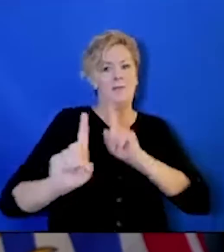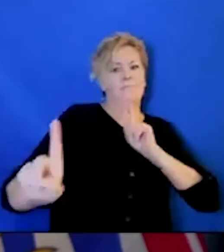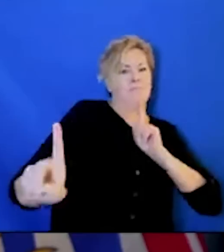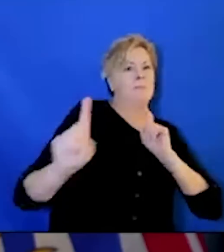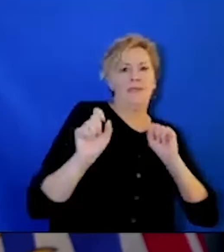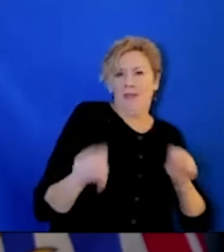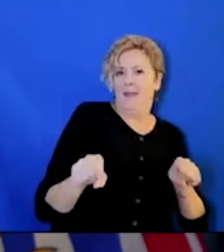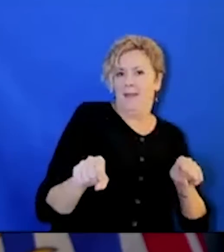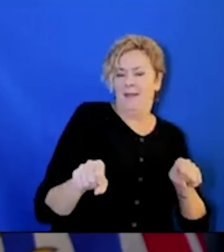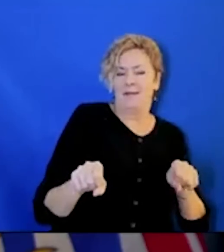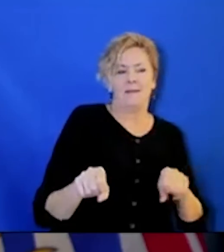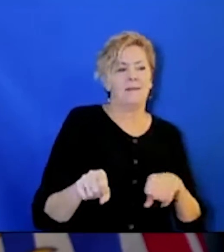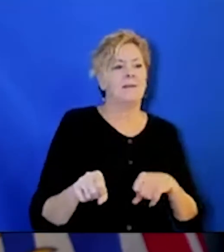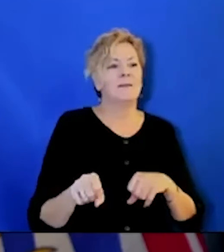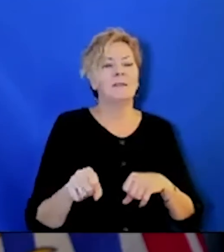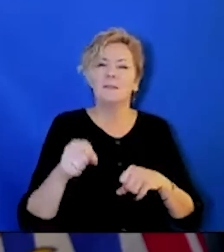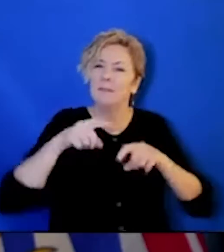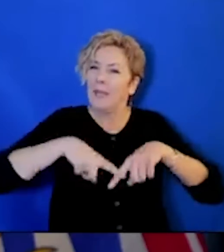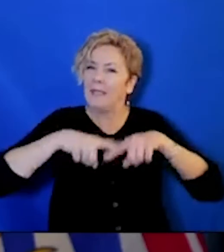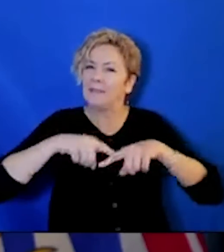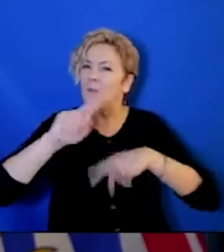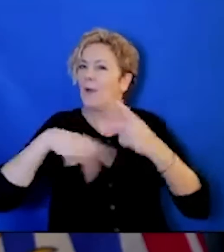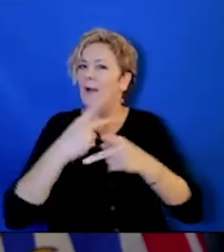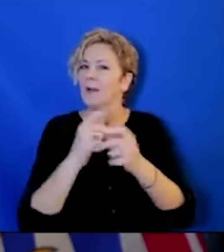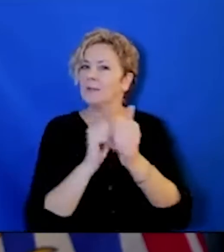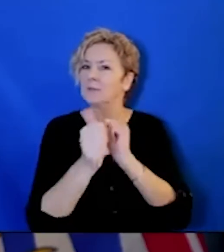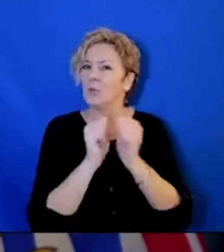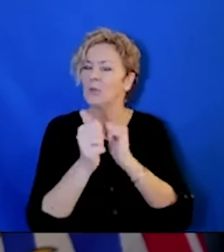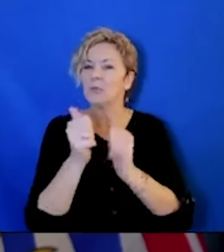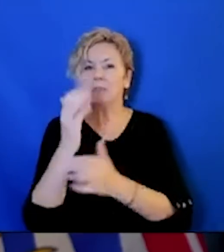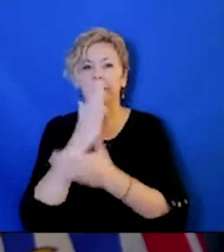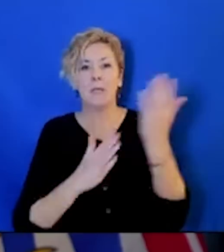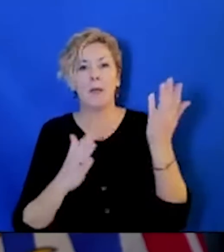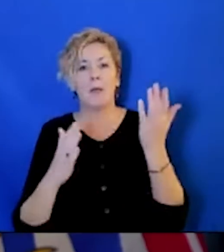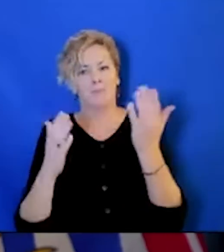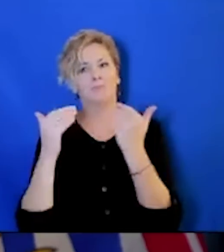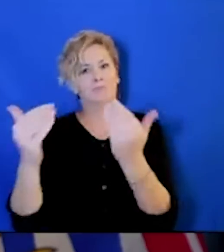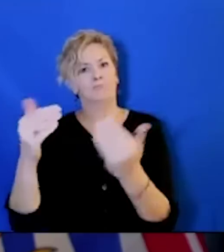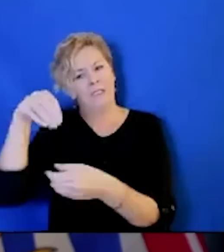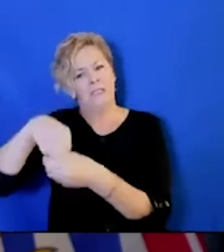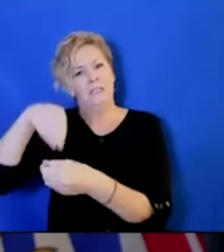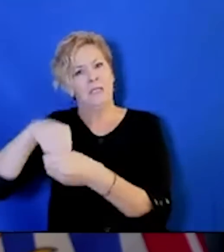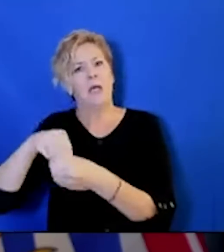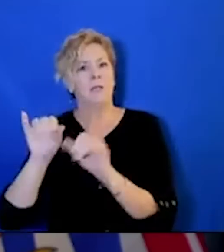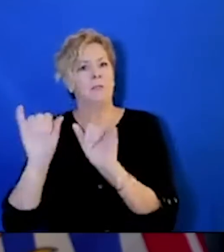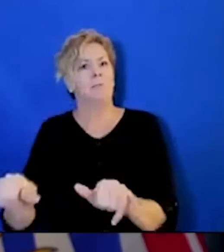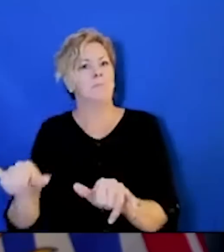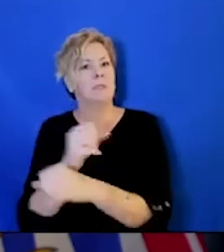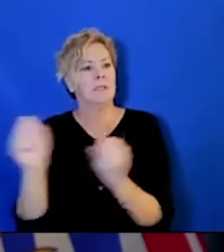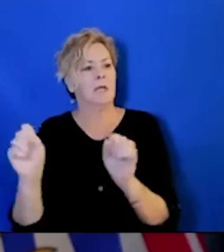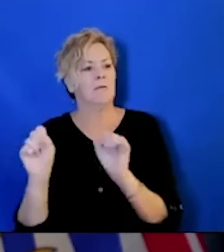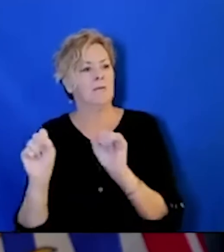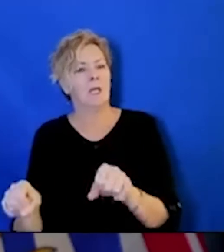the locker room. Those are things we need to pay attention to right now because we see this virus being transmitted when we're gathering